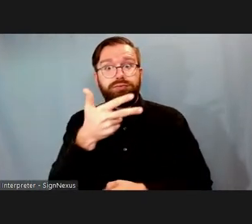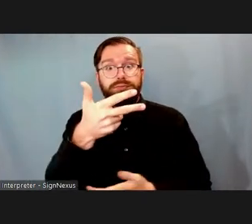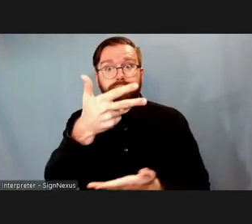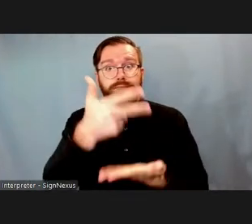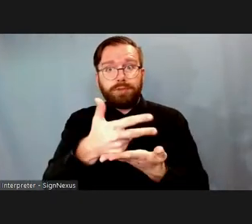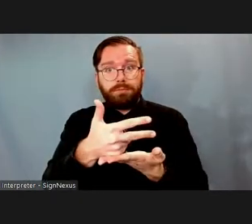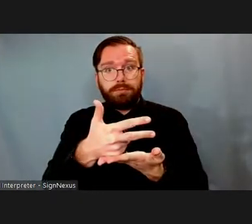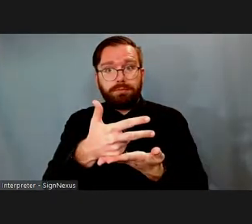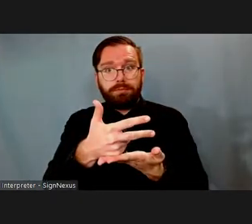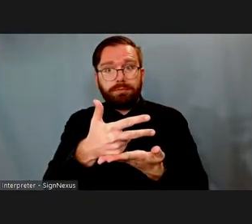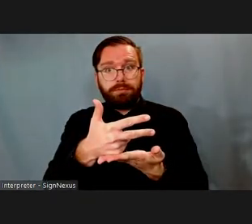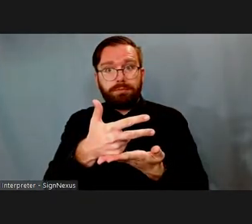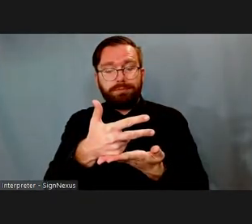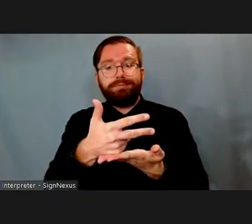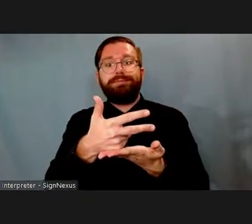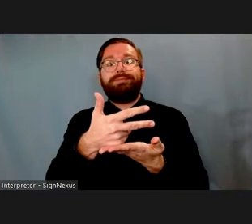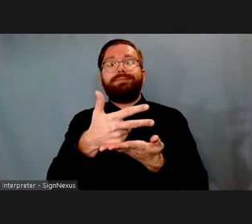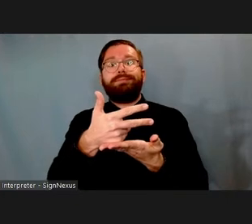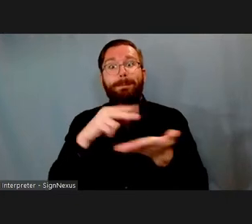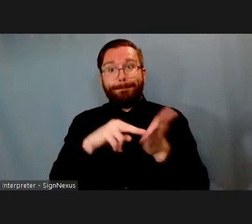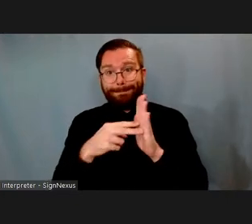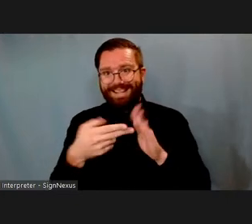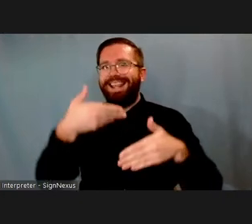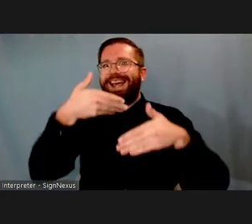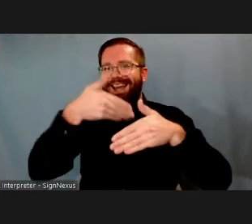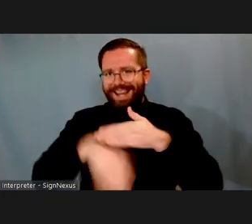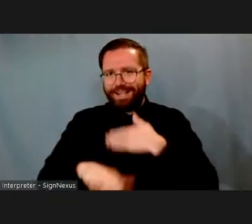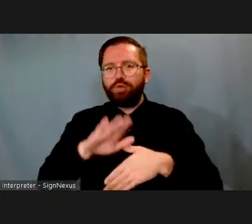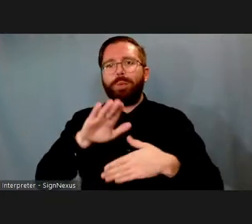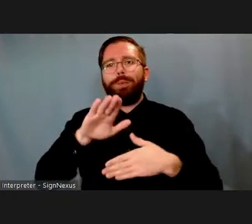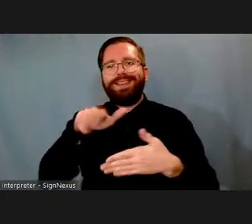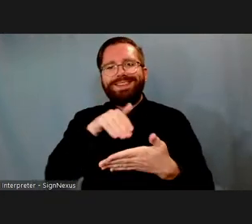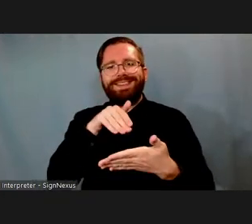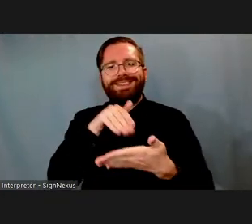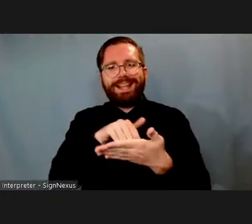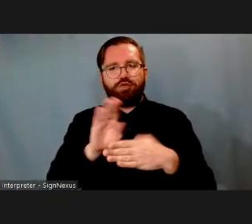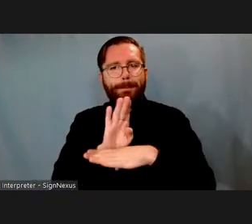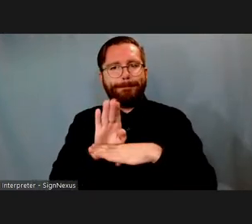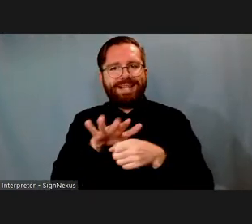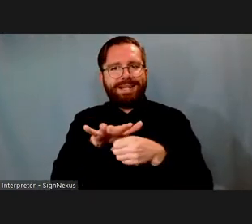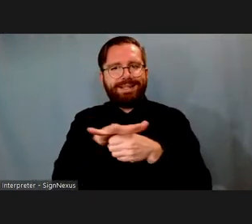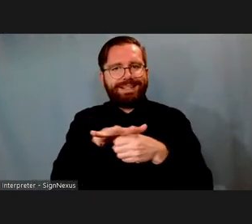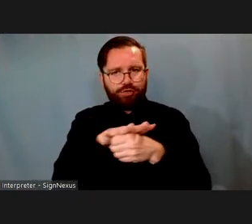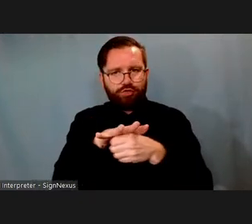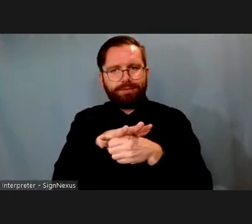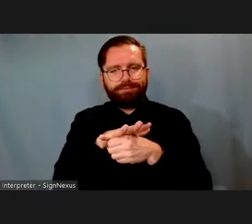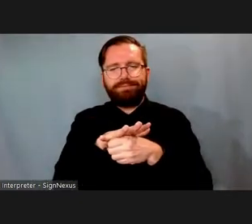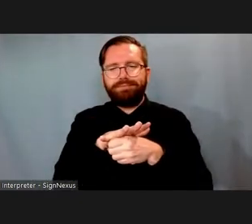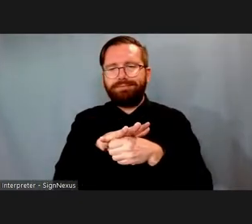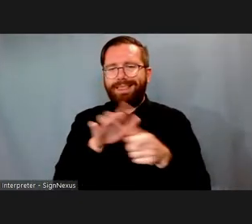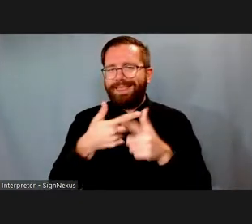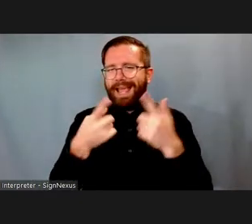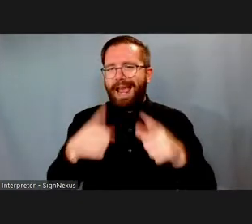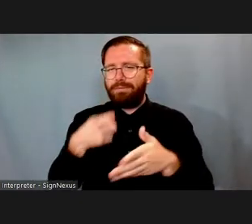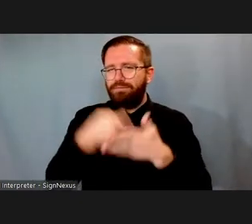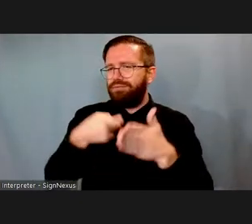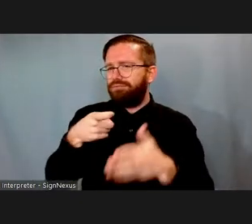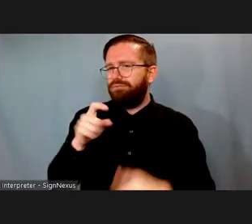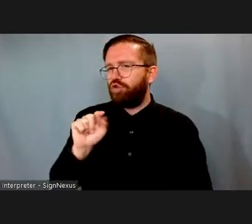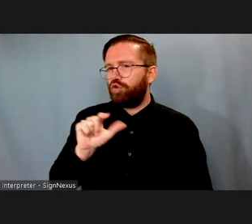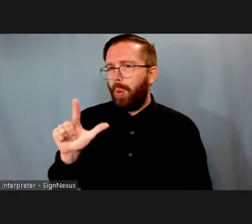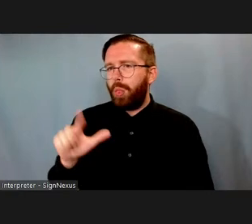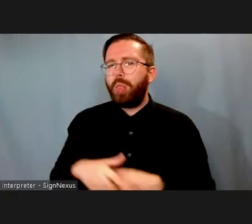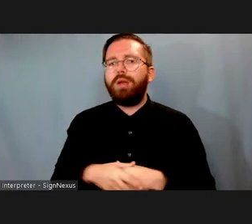business district and a toll would be charged on the right you can see an example of what the infrastructure and the tolling system equipment would look